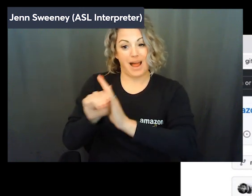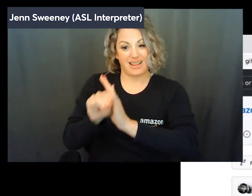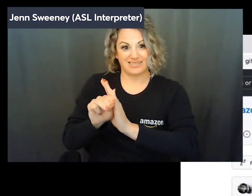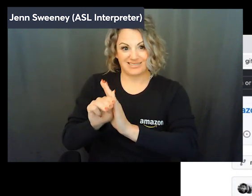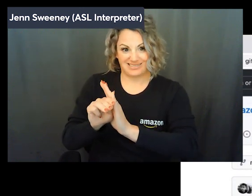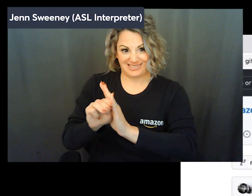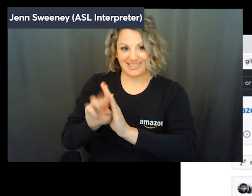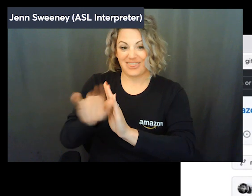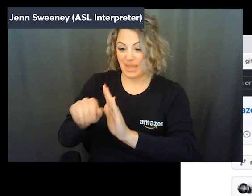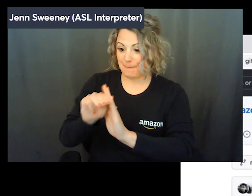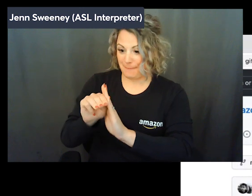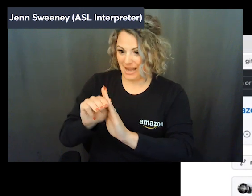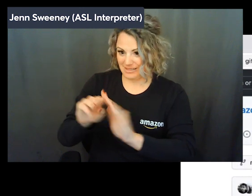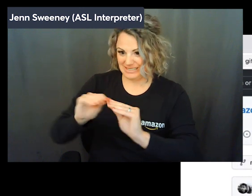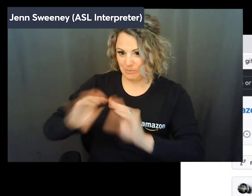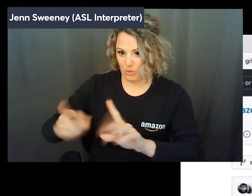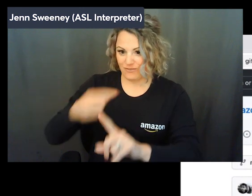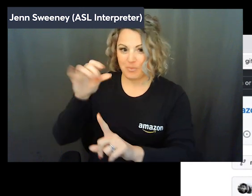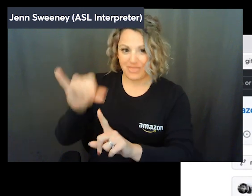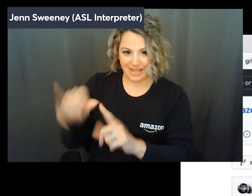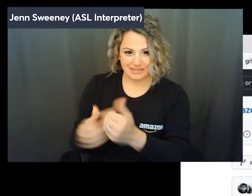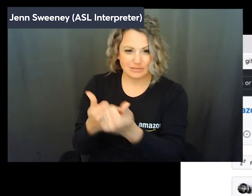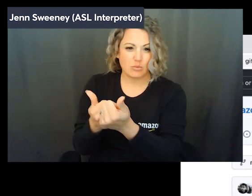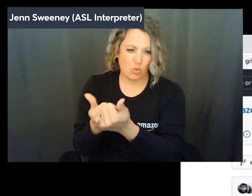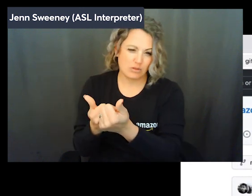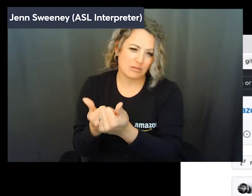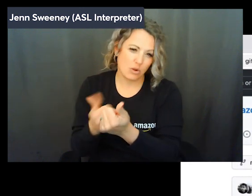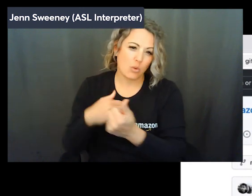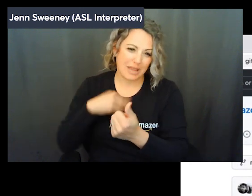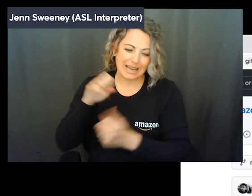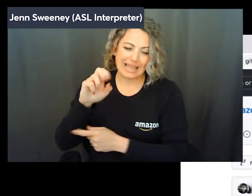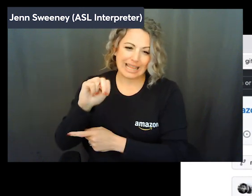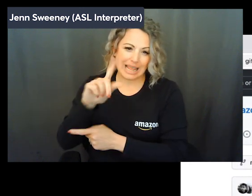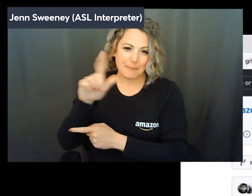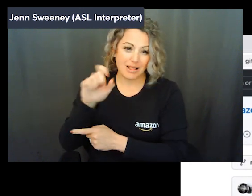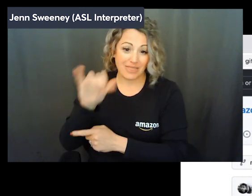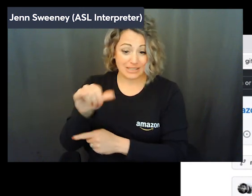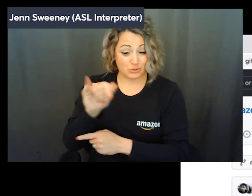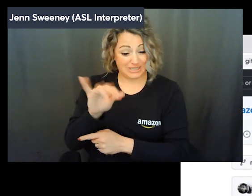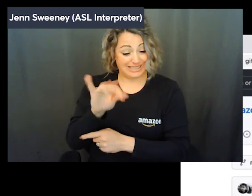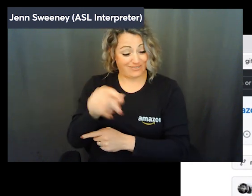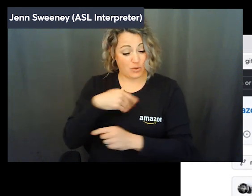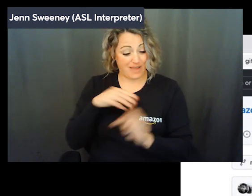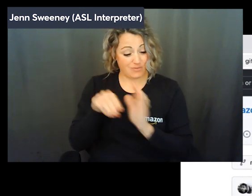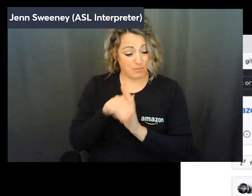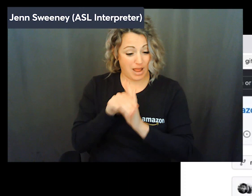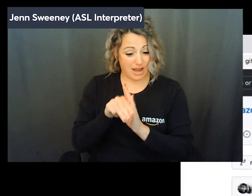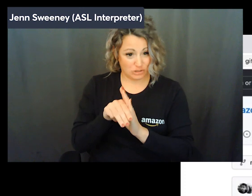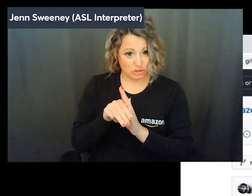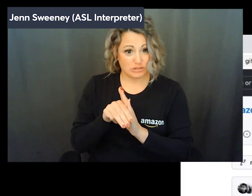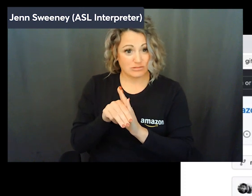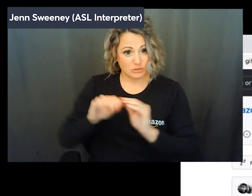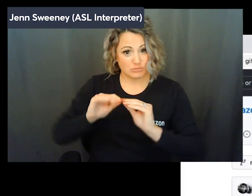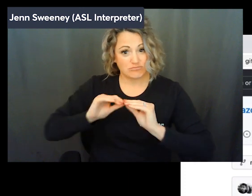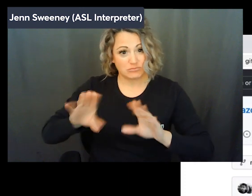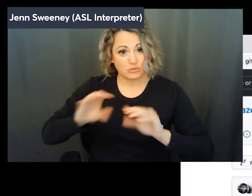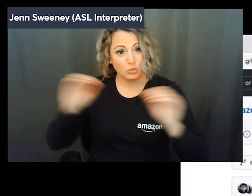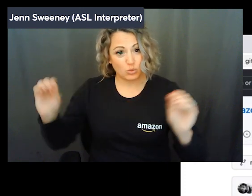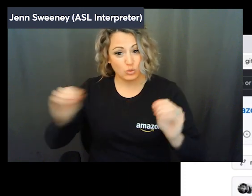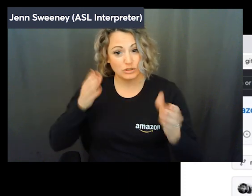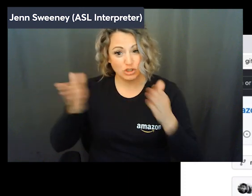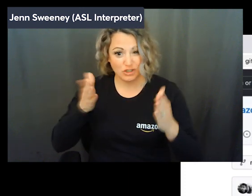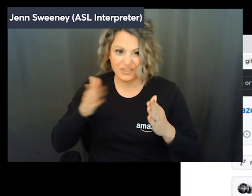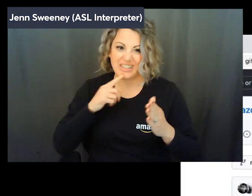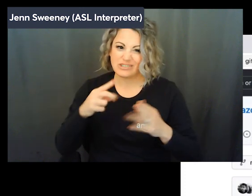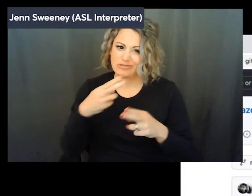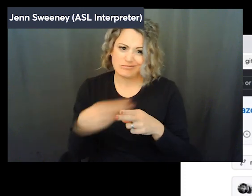them. Serverless endpoints have Model Registry support enabled now. So if you have any models that you have in the registry that you want to deploy directly to serverless endpoint, this is a